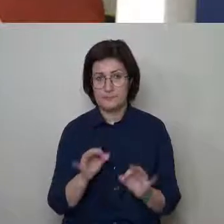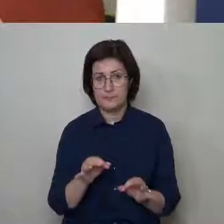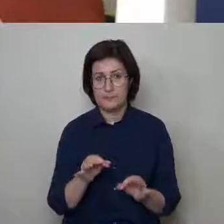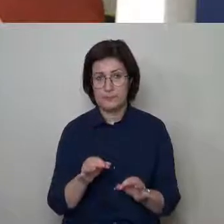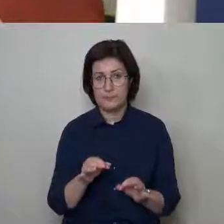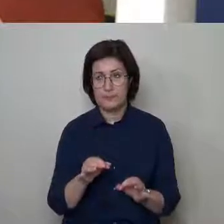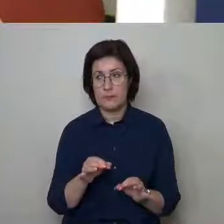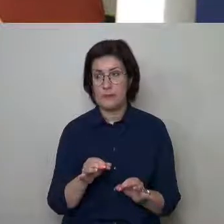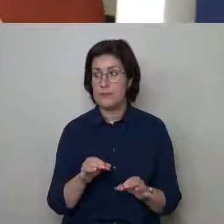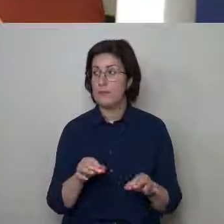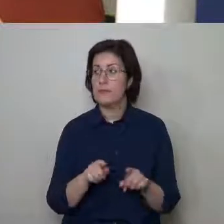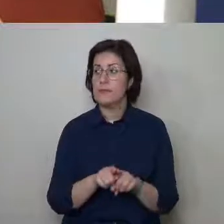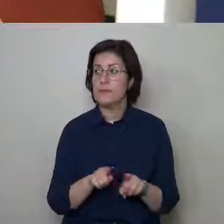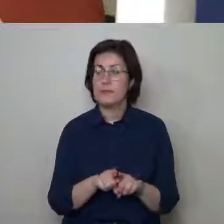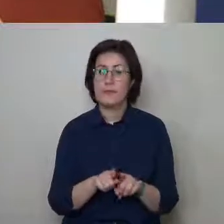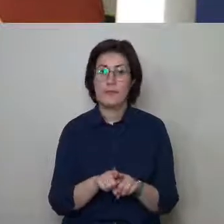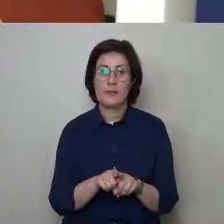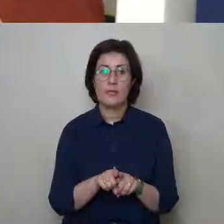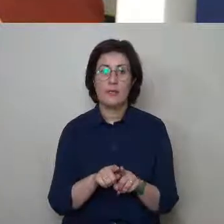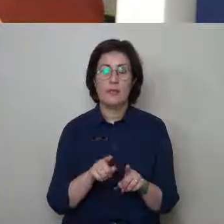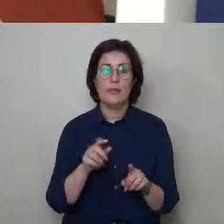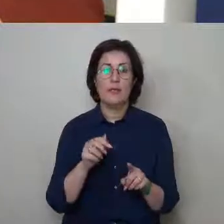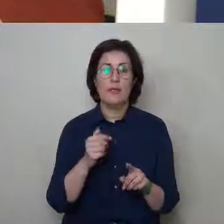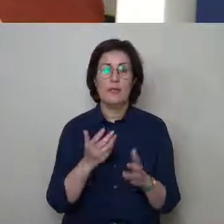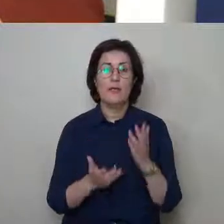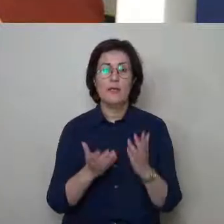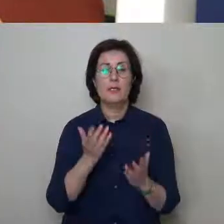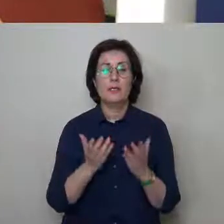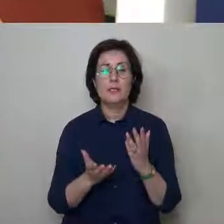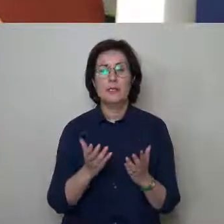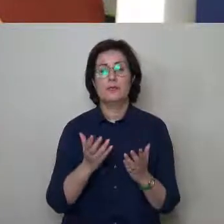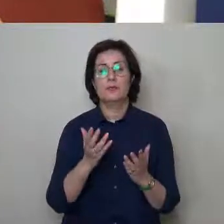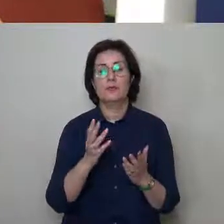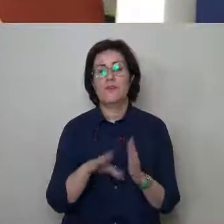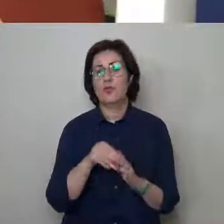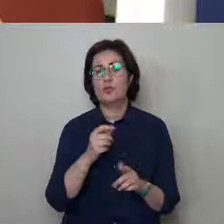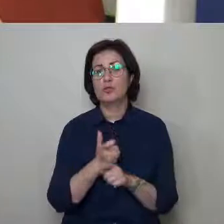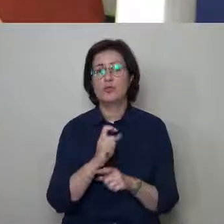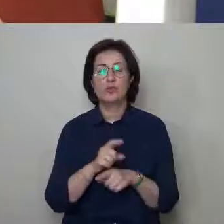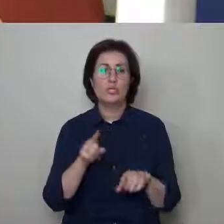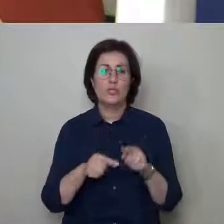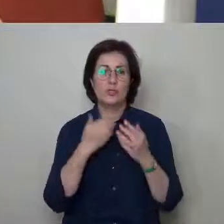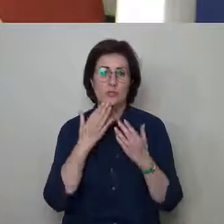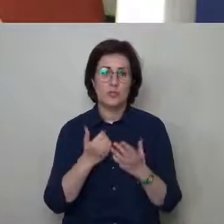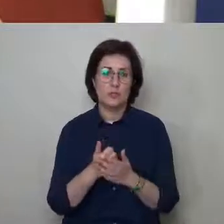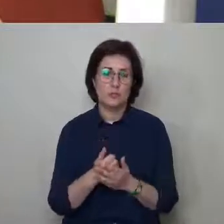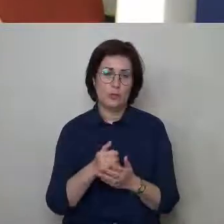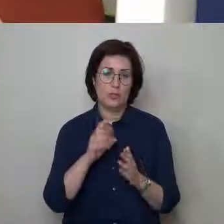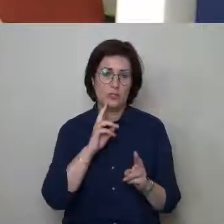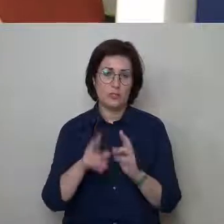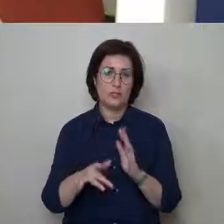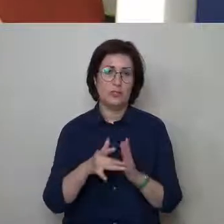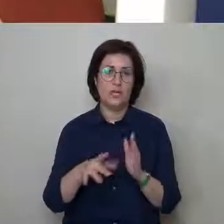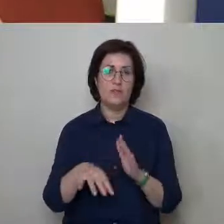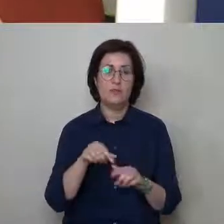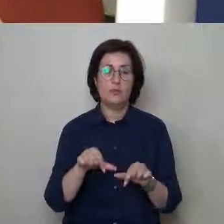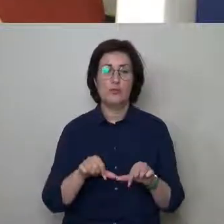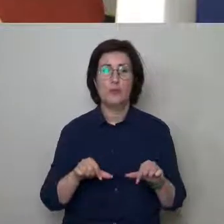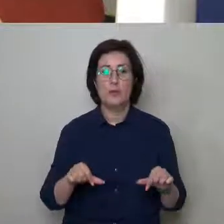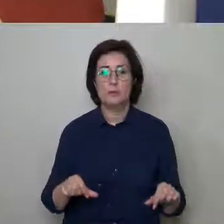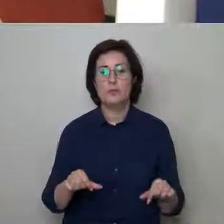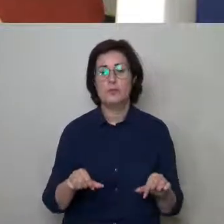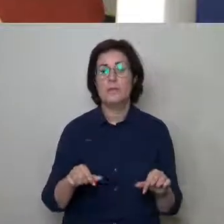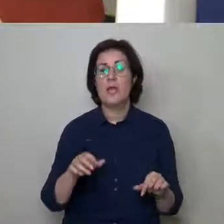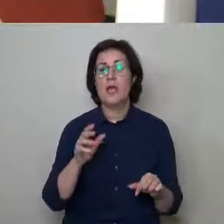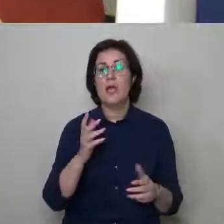with complaints? Yes. These are the most frequent subjects. The voters very rarely send their complaints